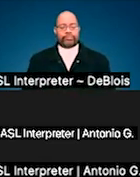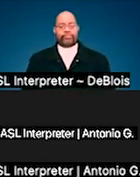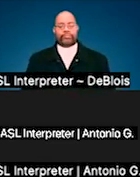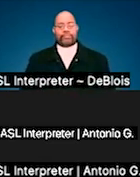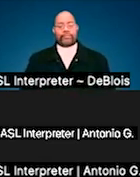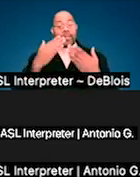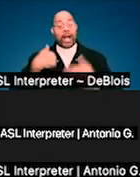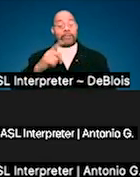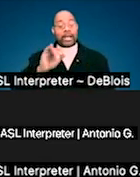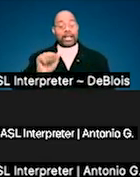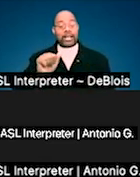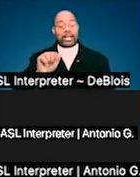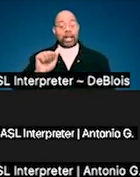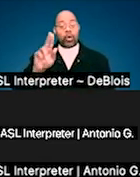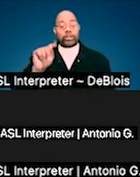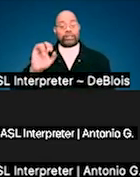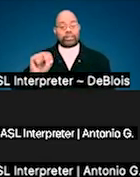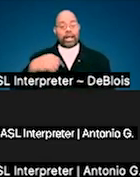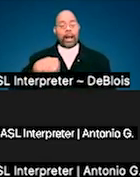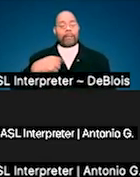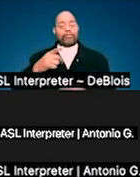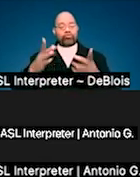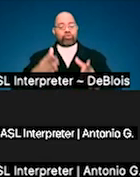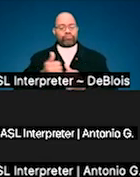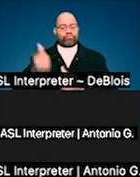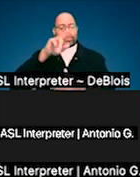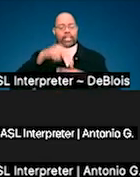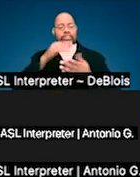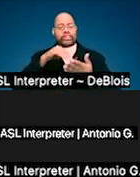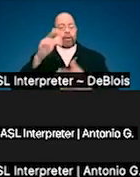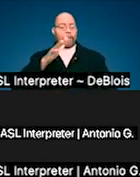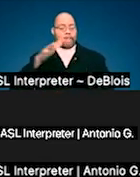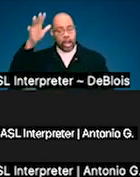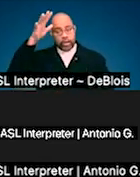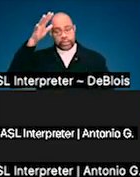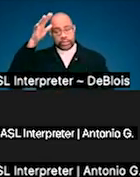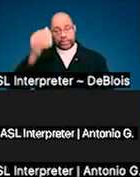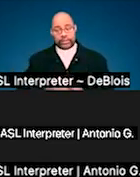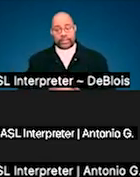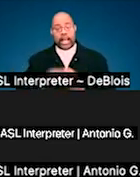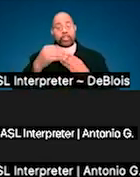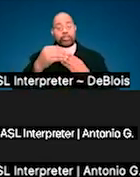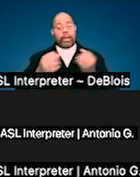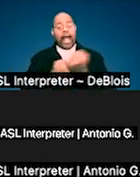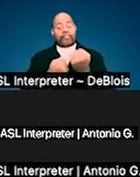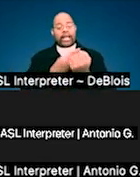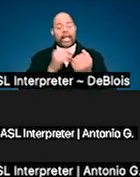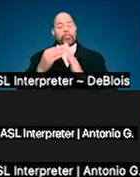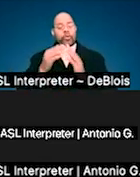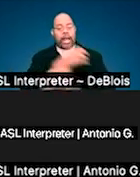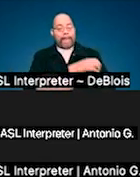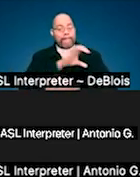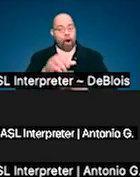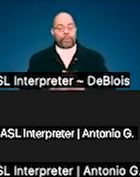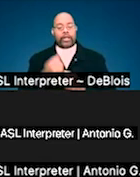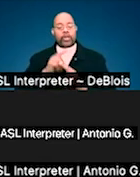Thanks. I'm Diana Autain. I'm the Executive Director of the National Center for Parent Leadership, Advocacy, and Community Empowerment. I